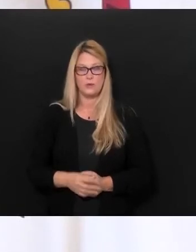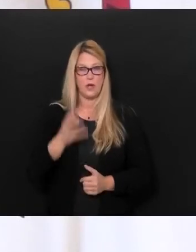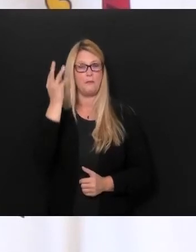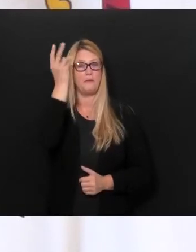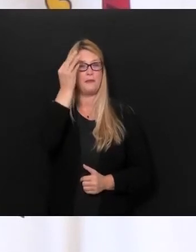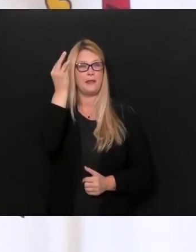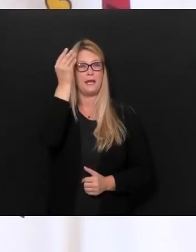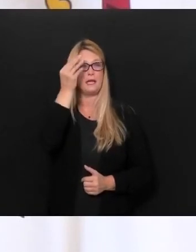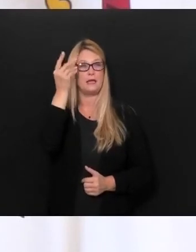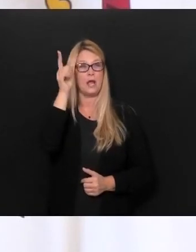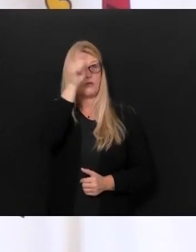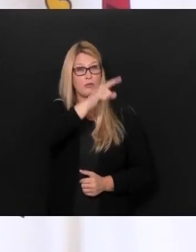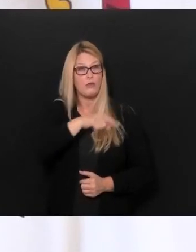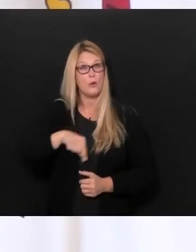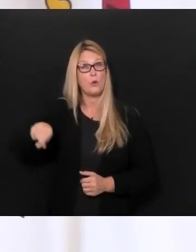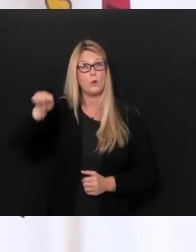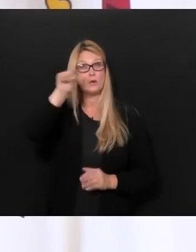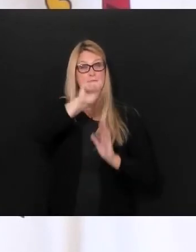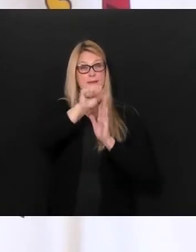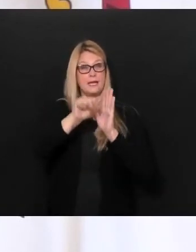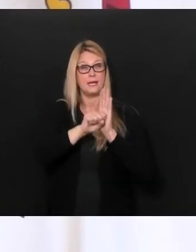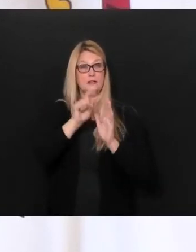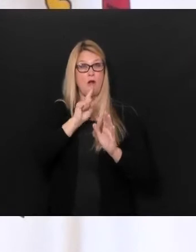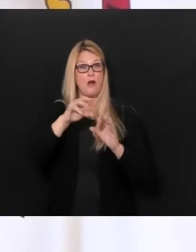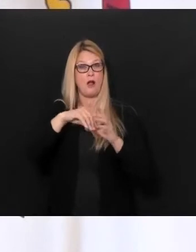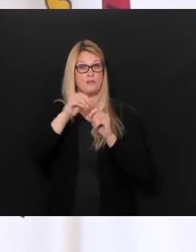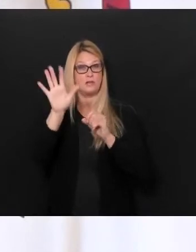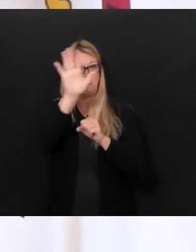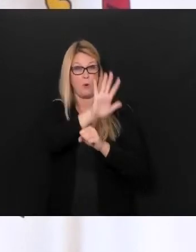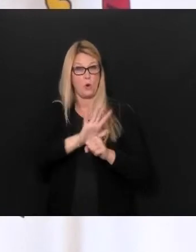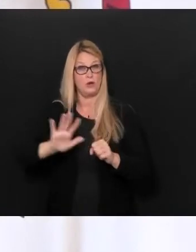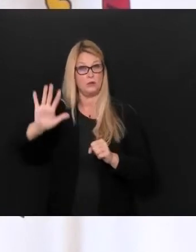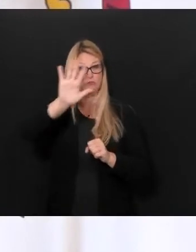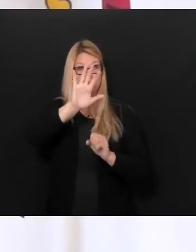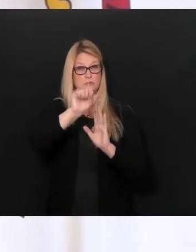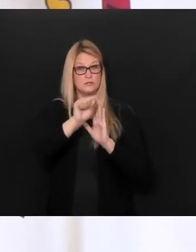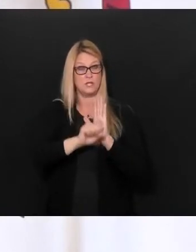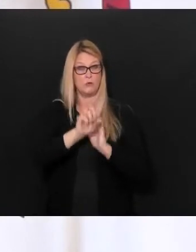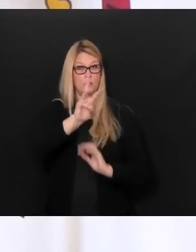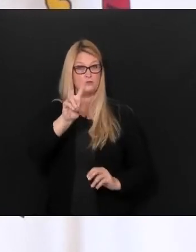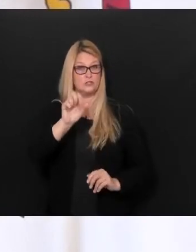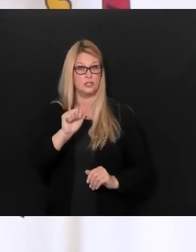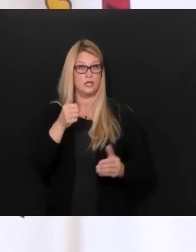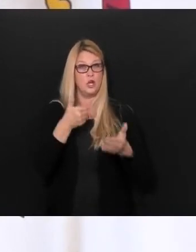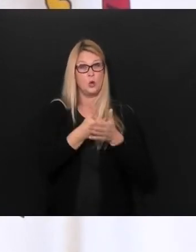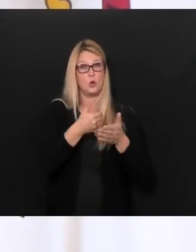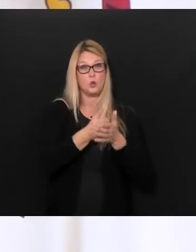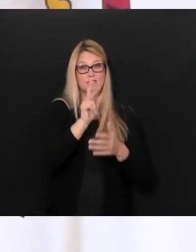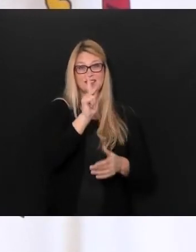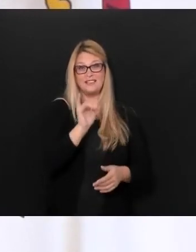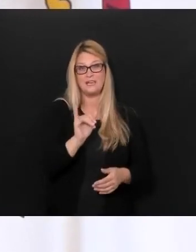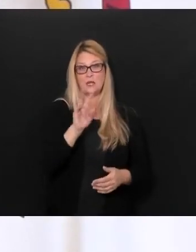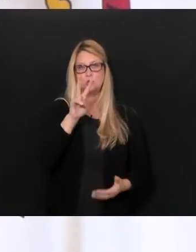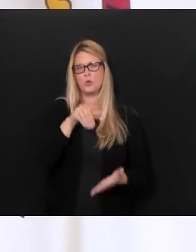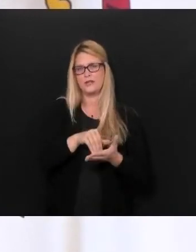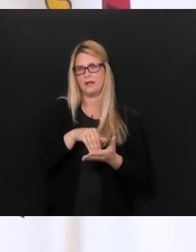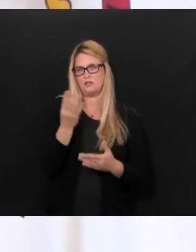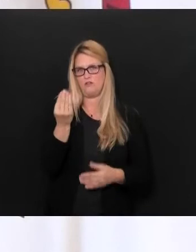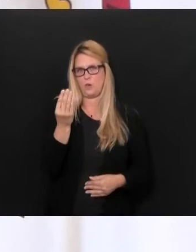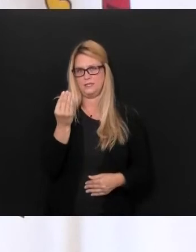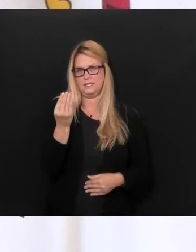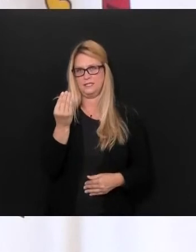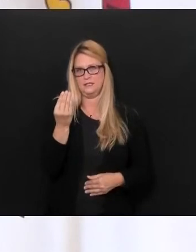that's all the states that border us. The closest state to us is Kentucky with 2,014. And